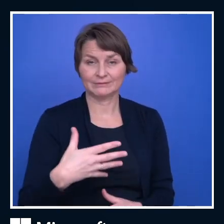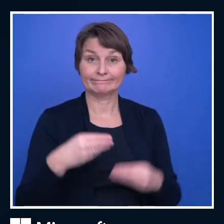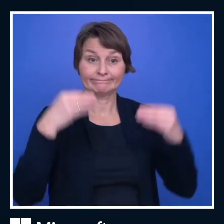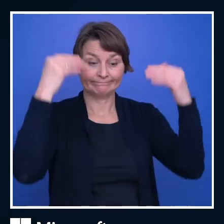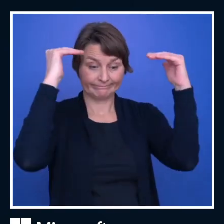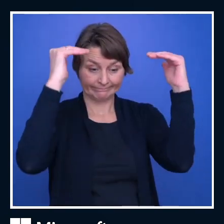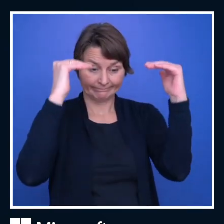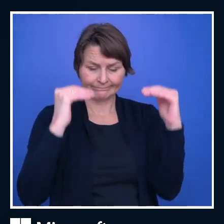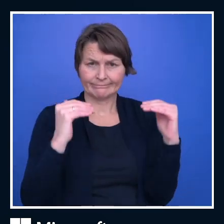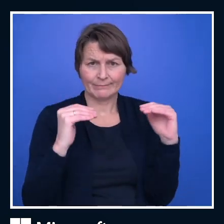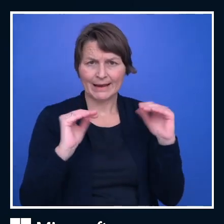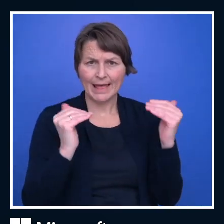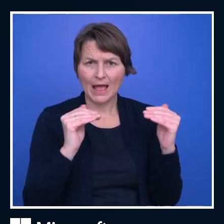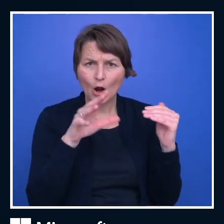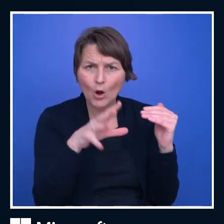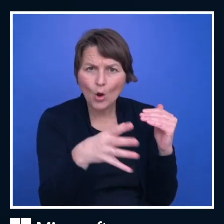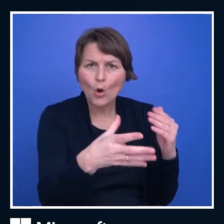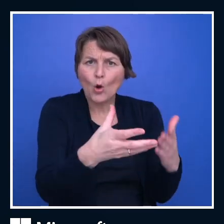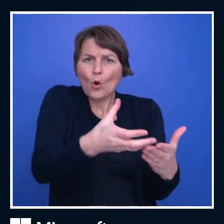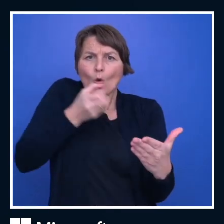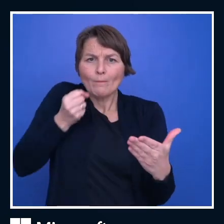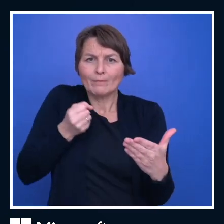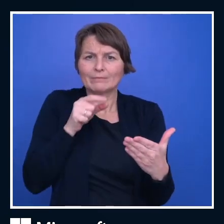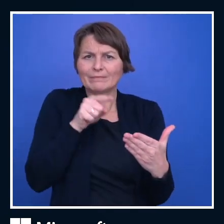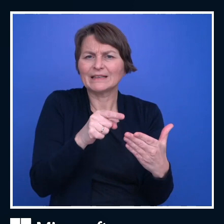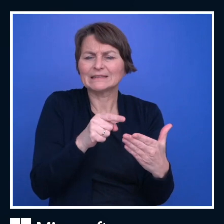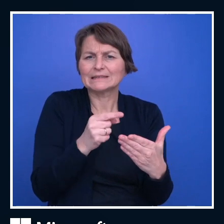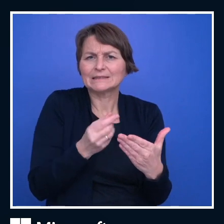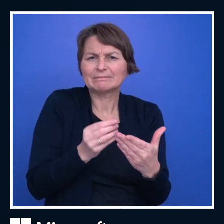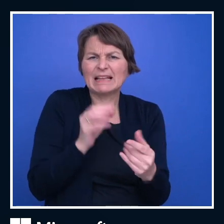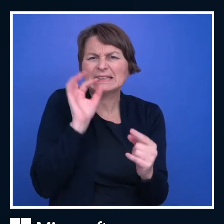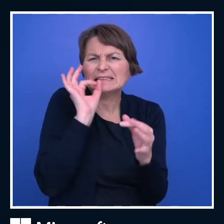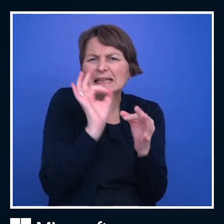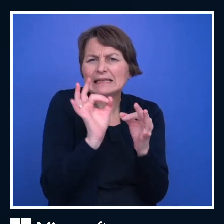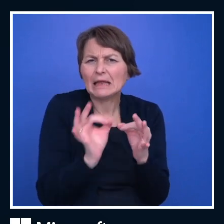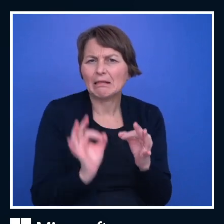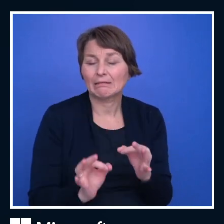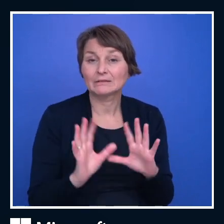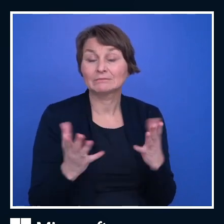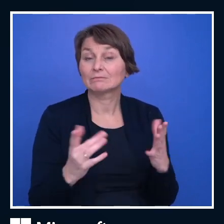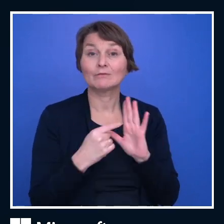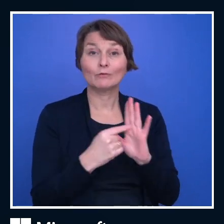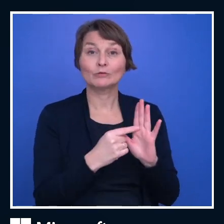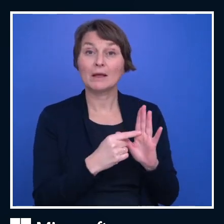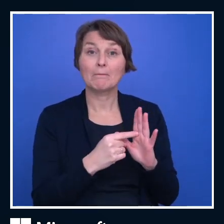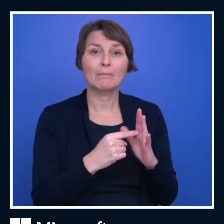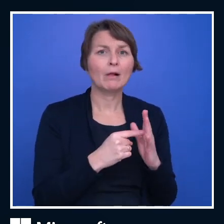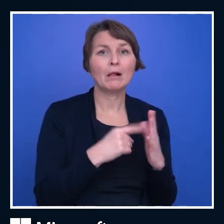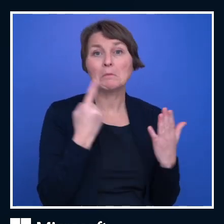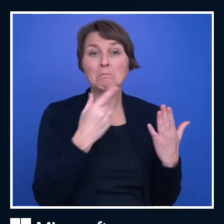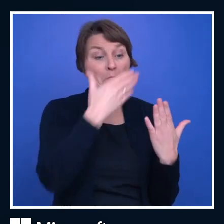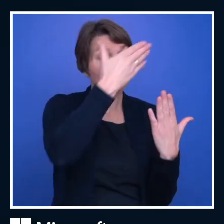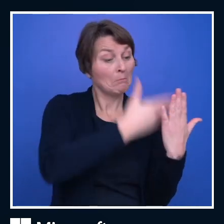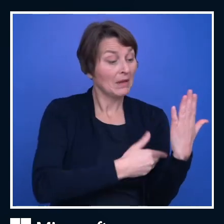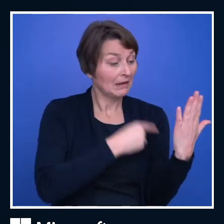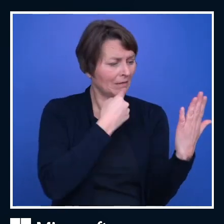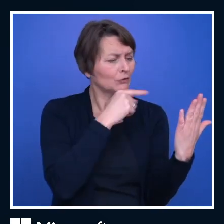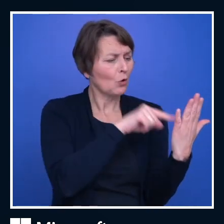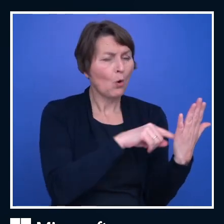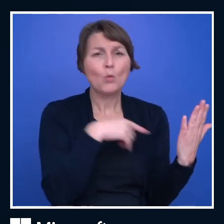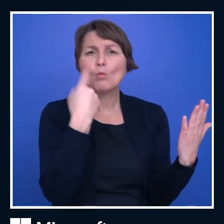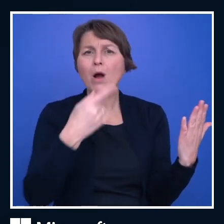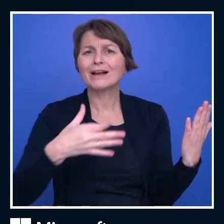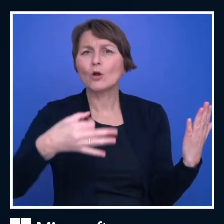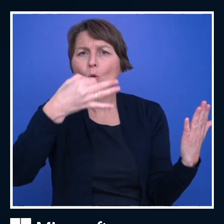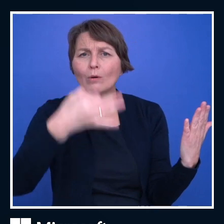file. For example, which locations are described within the document, within the text,